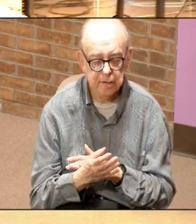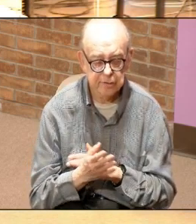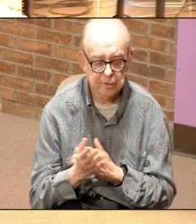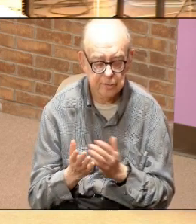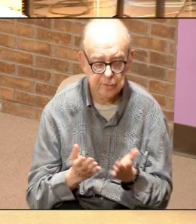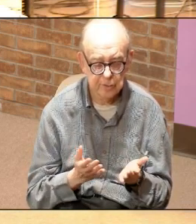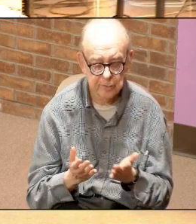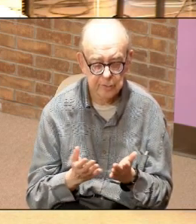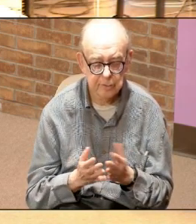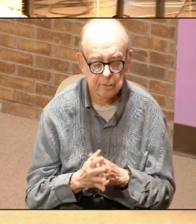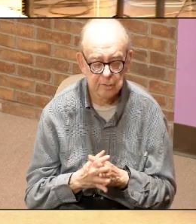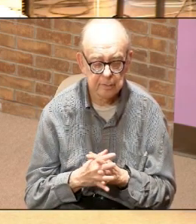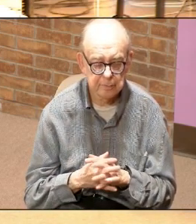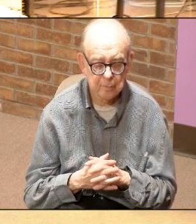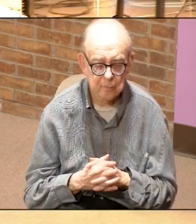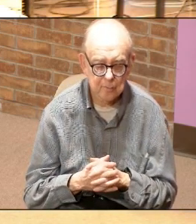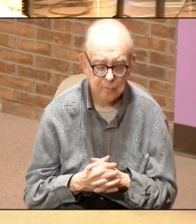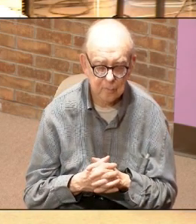And then